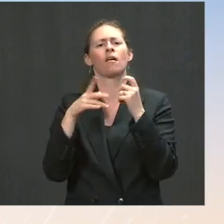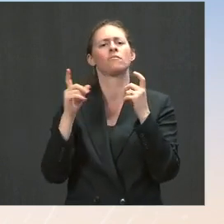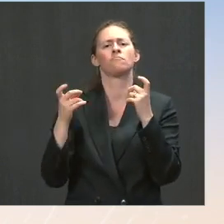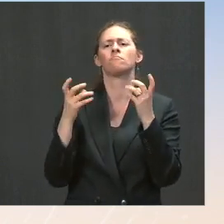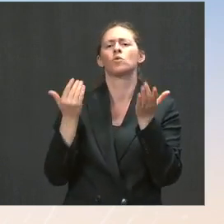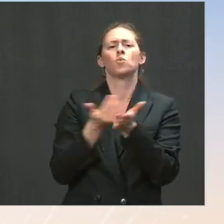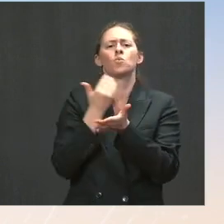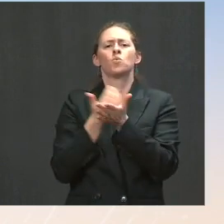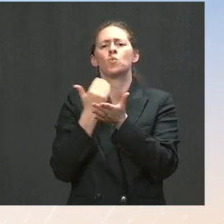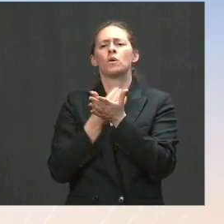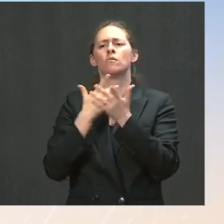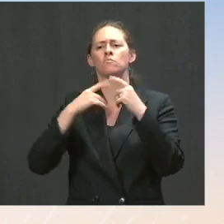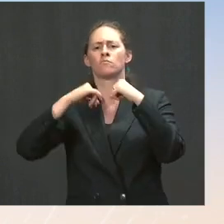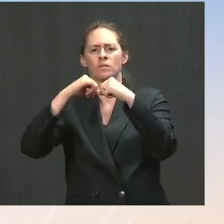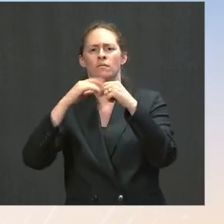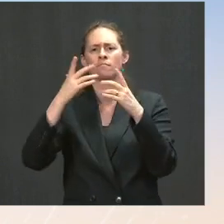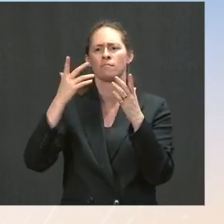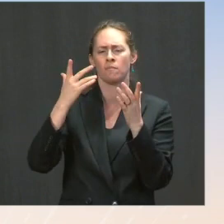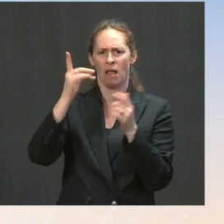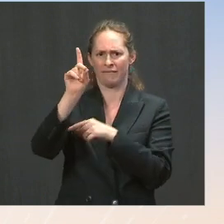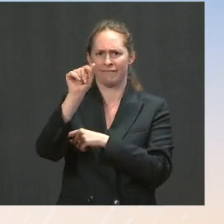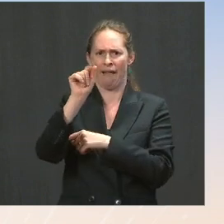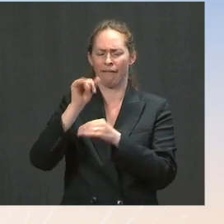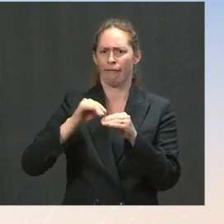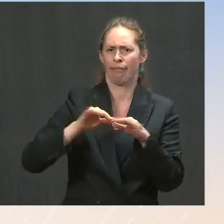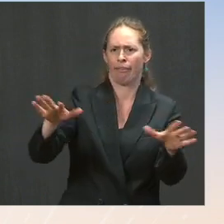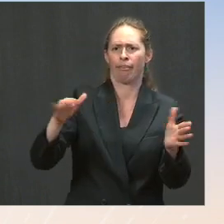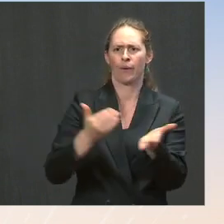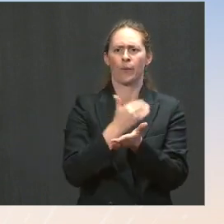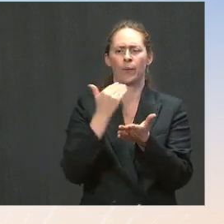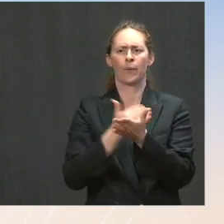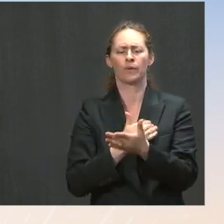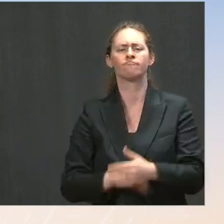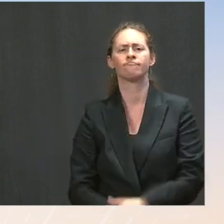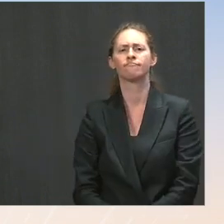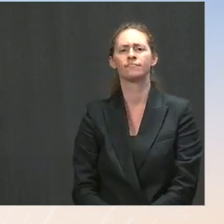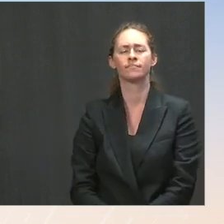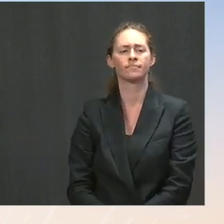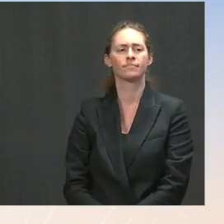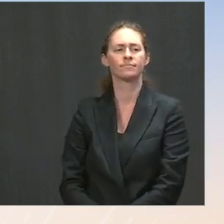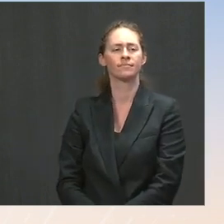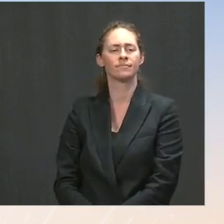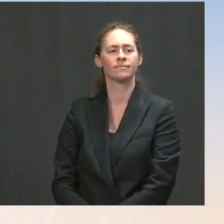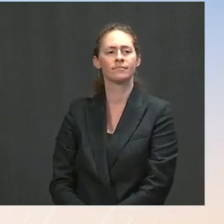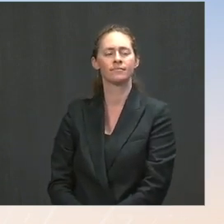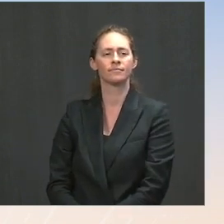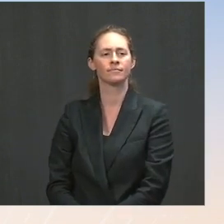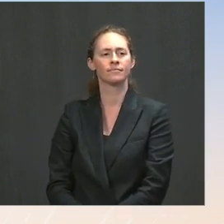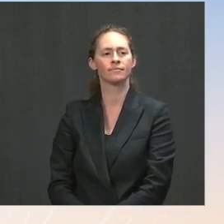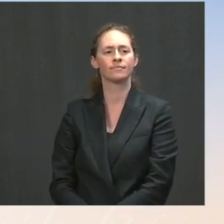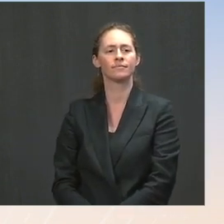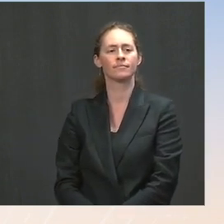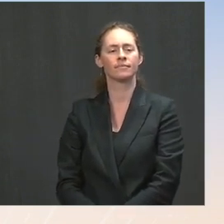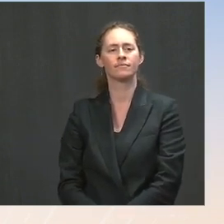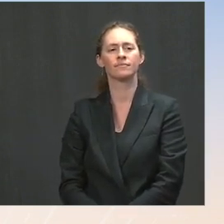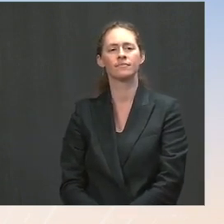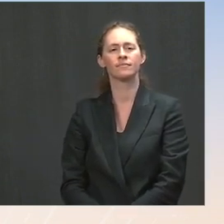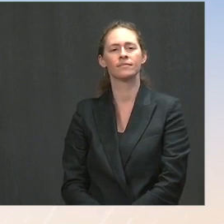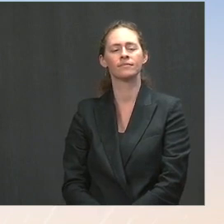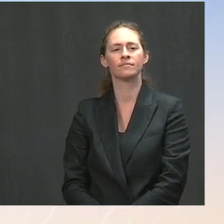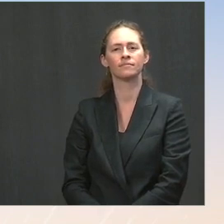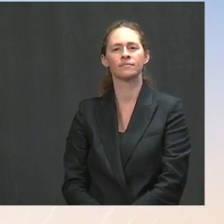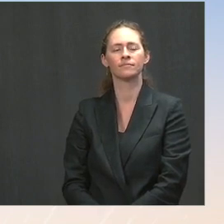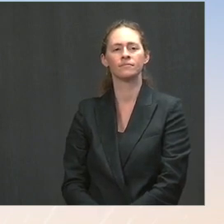of the virus that they're advising people to take. Go ahead, Steve. Last year, when we went through this as a national discussion, talk about